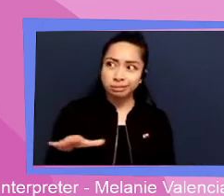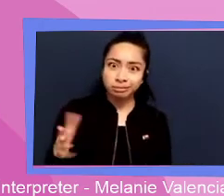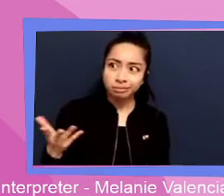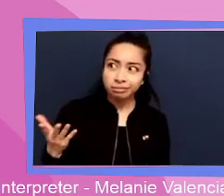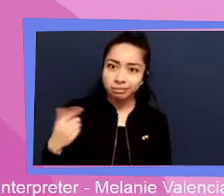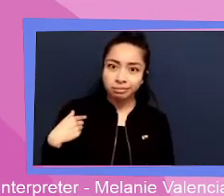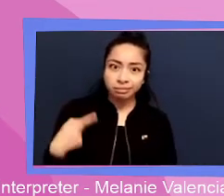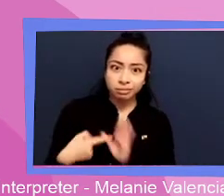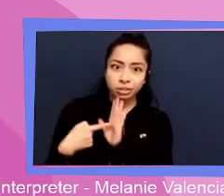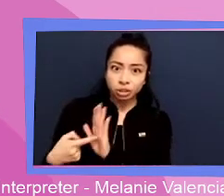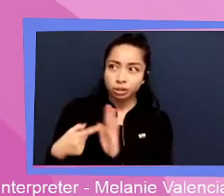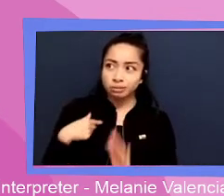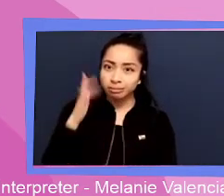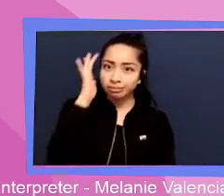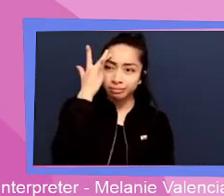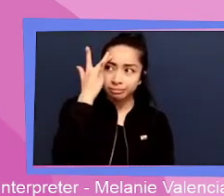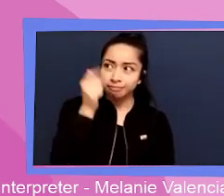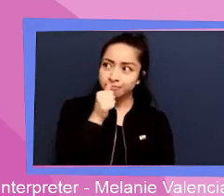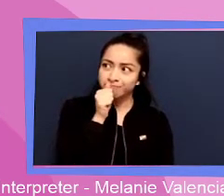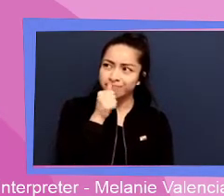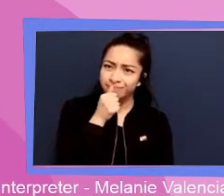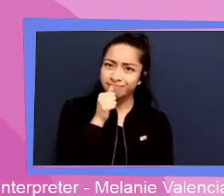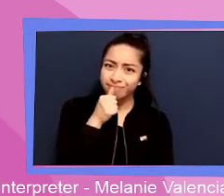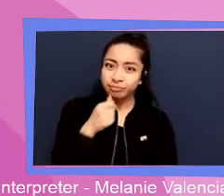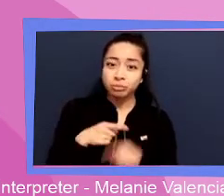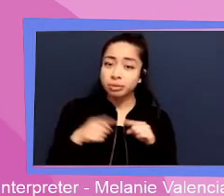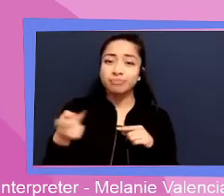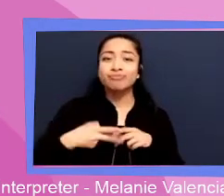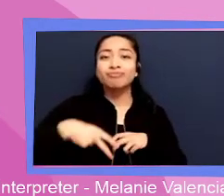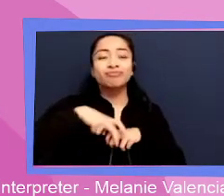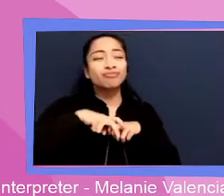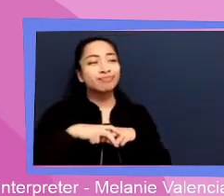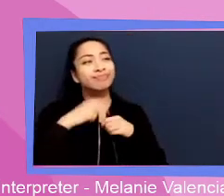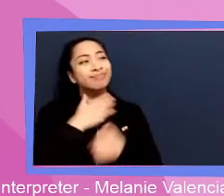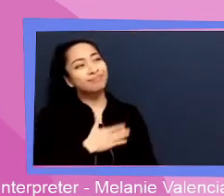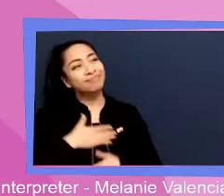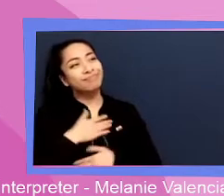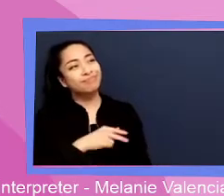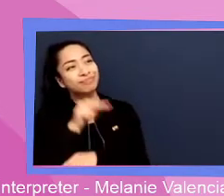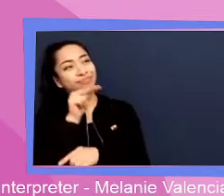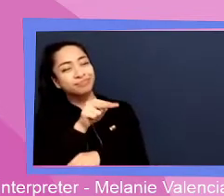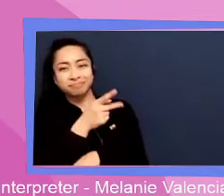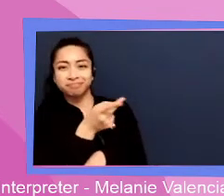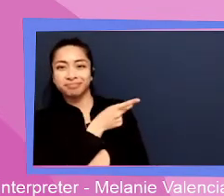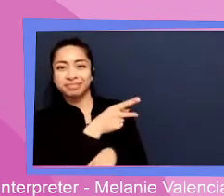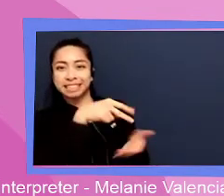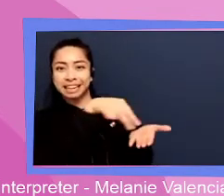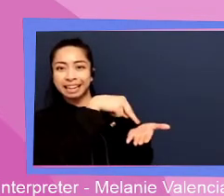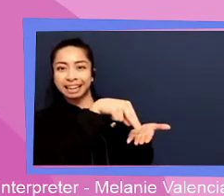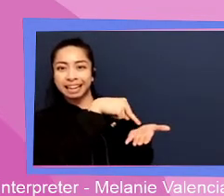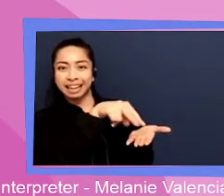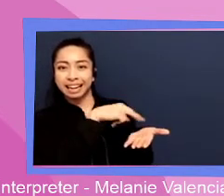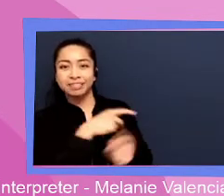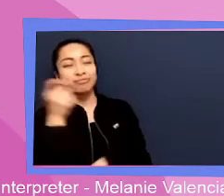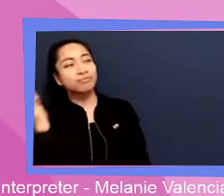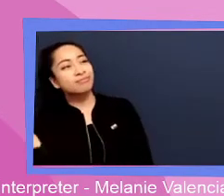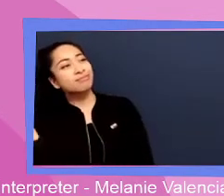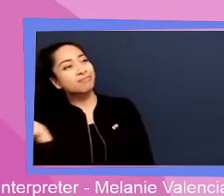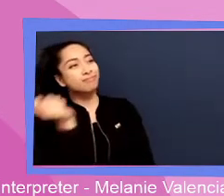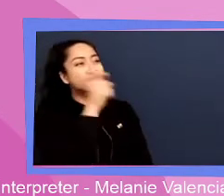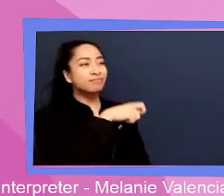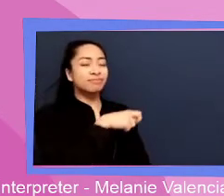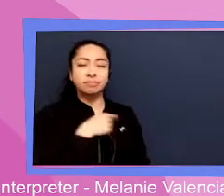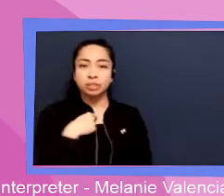my very real torment, but she just sat back in her chair, trained her eyes on the dancing duo, and kept waving the damn